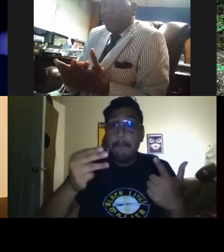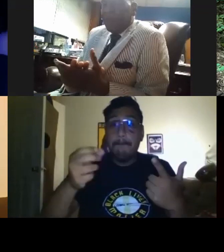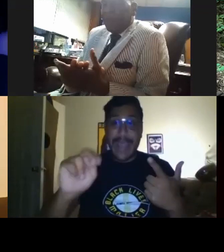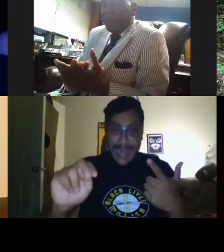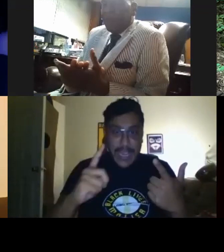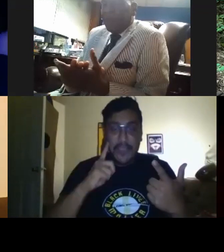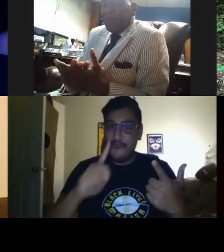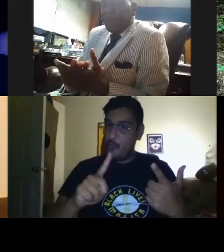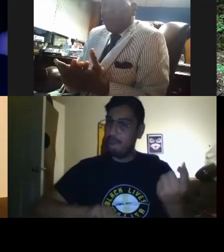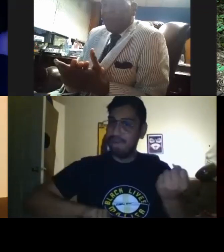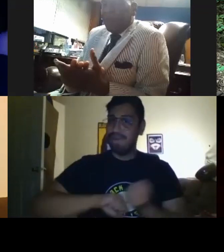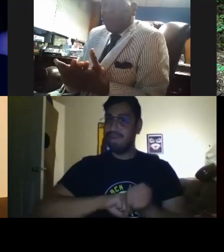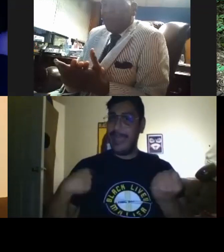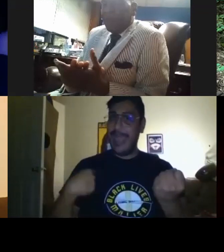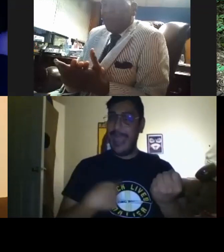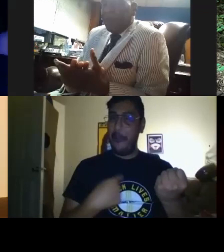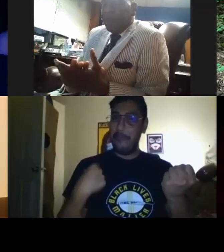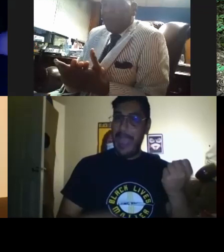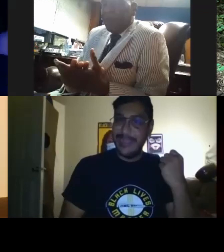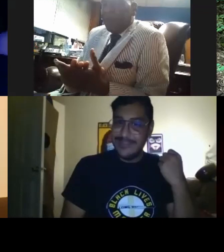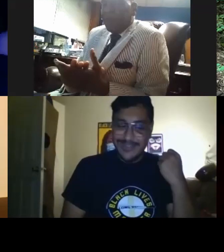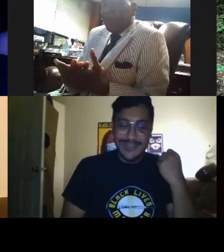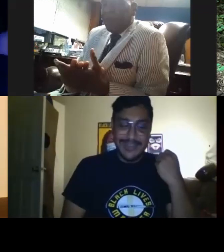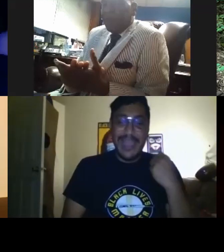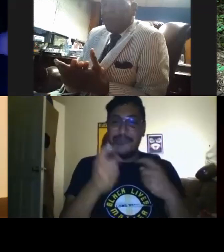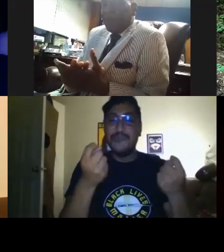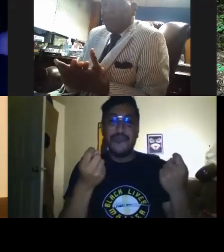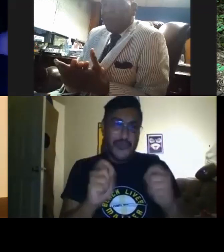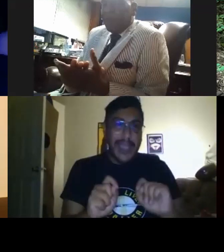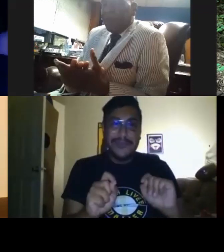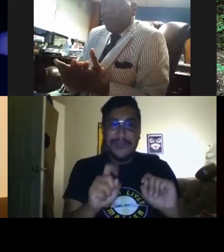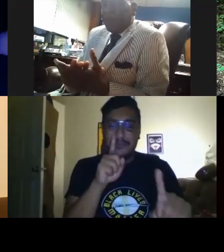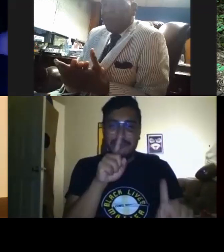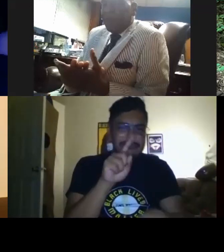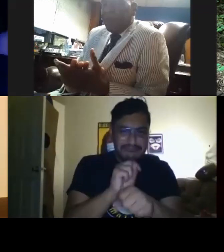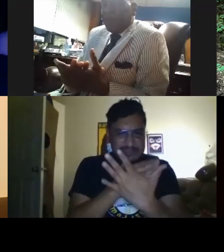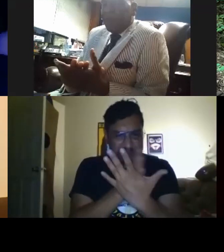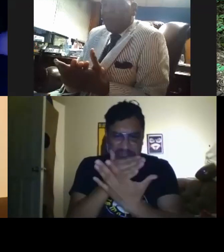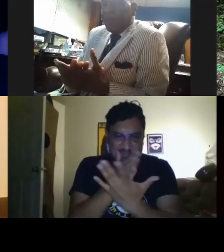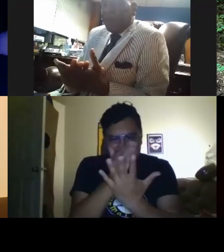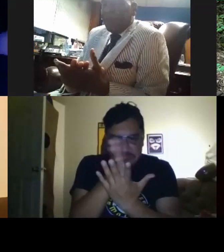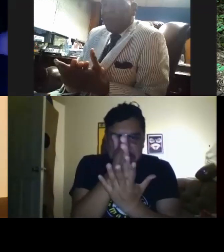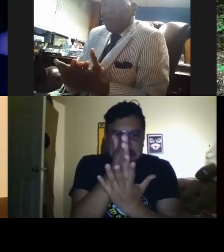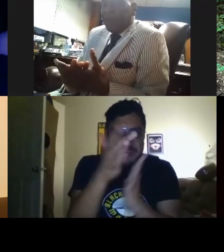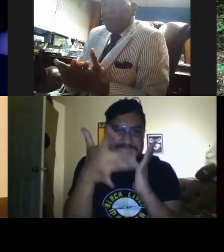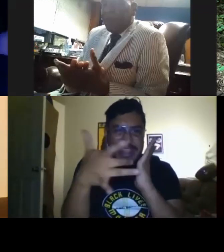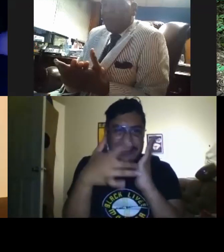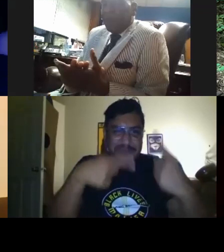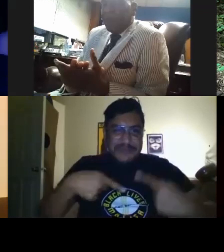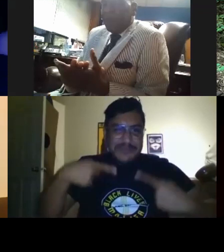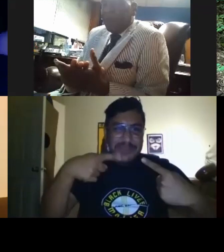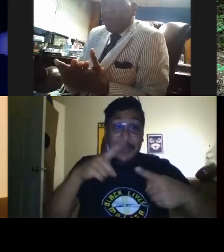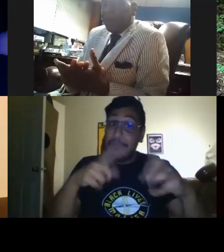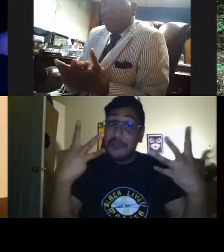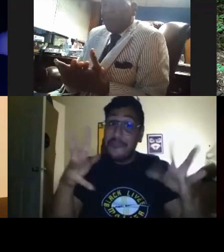our backs and for, trying to wade us through the technical difficulties, but we got it. We're recording it and